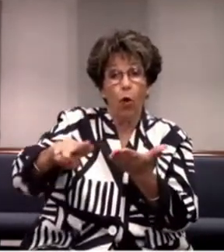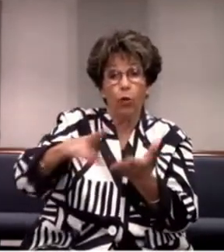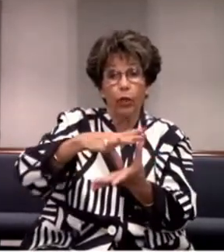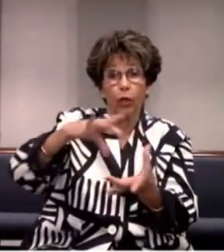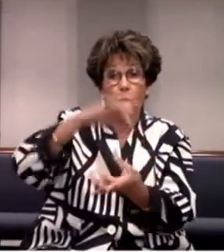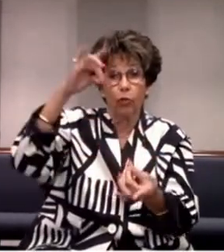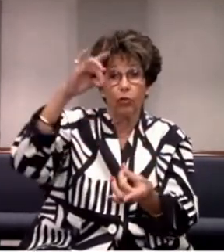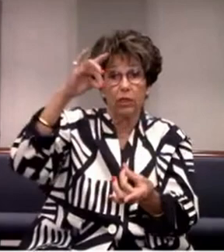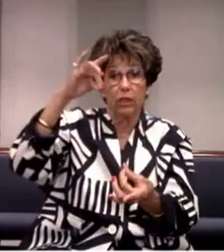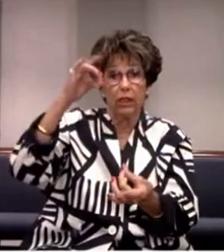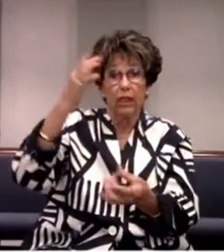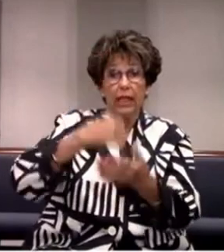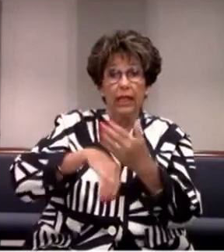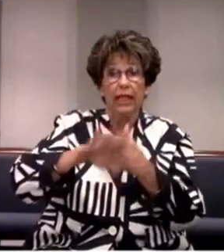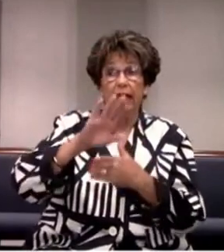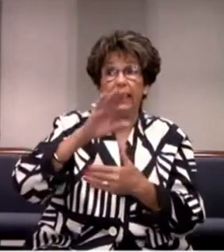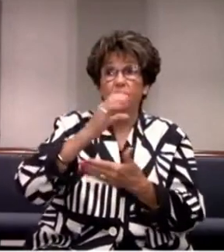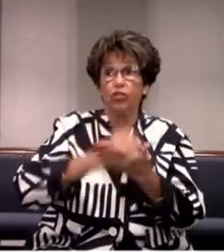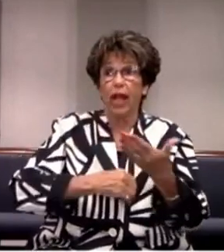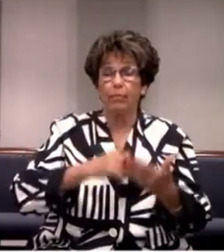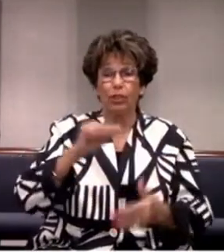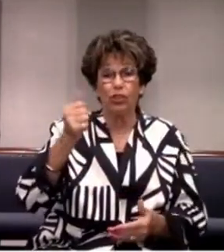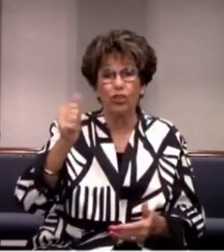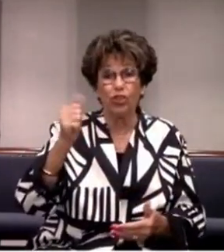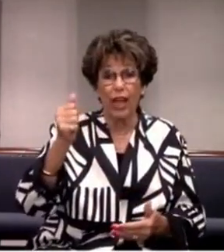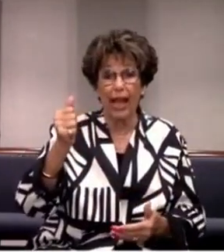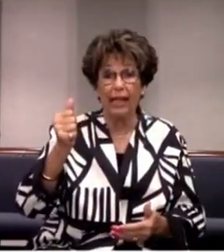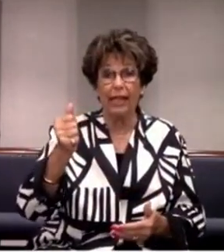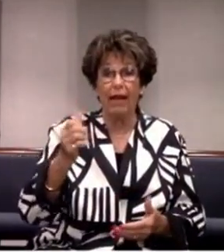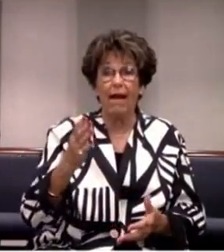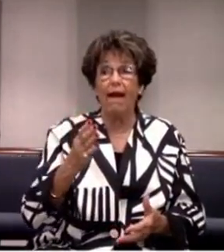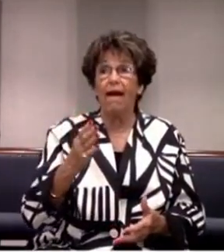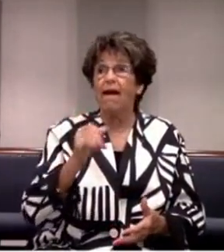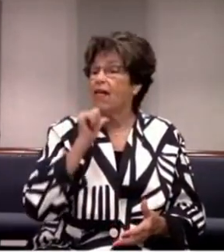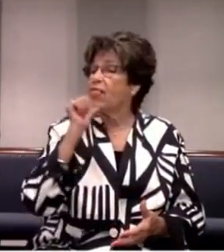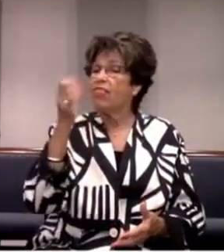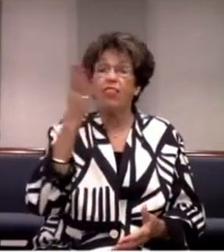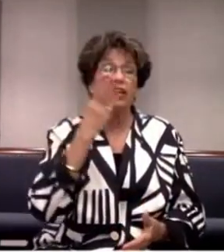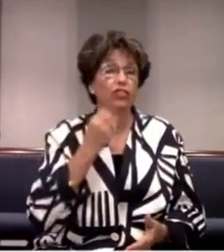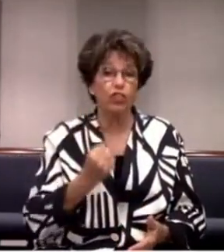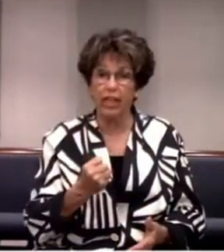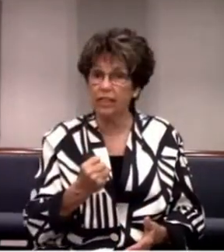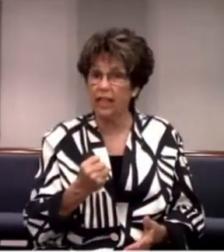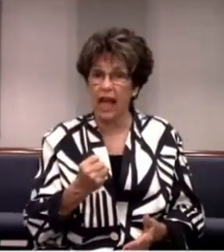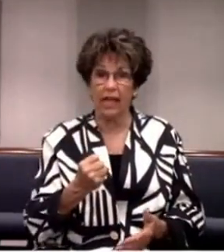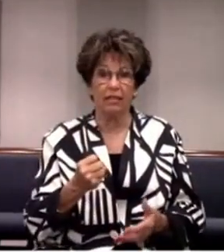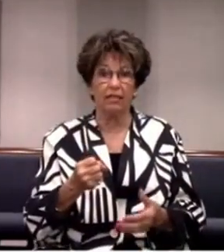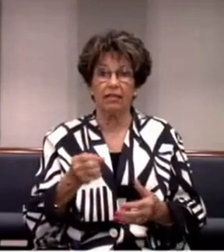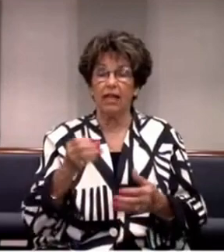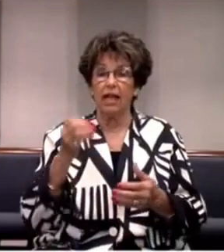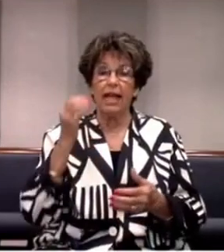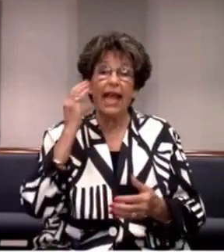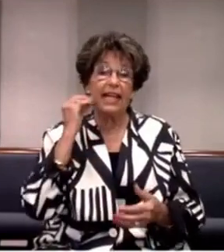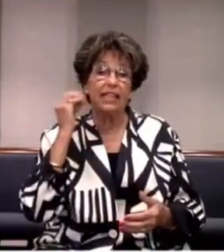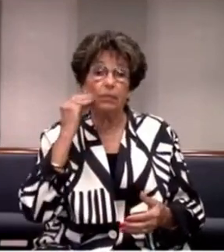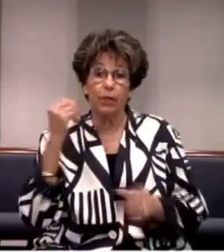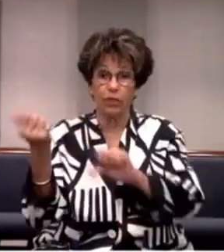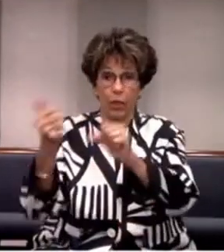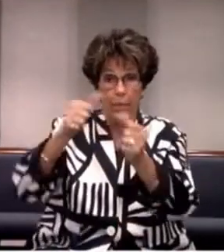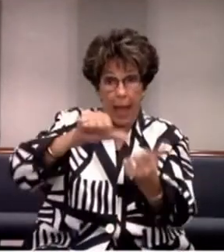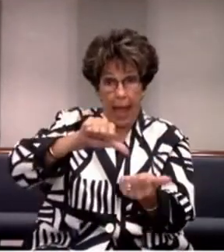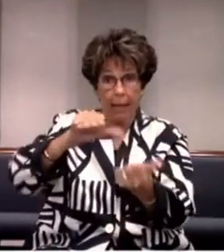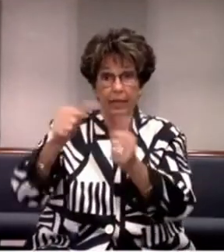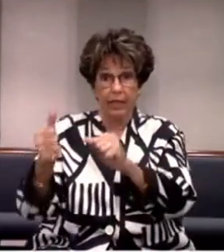Acts chapter number 10, the Gentiles experienced the baptism of